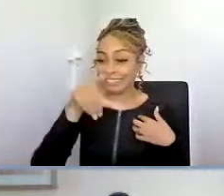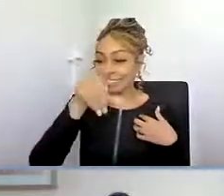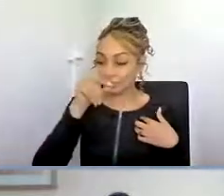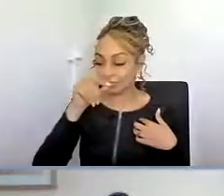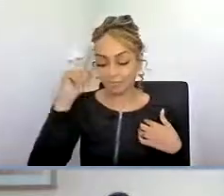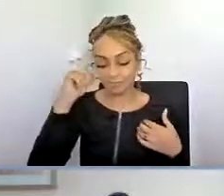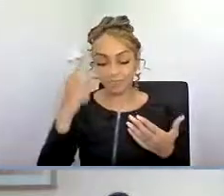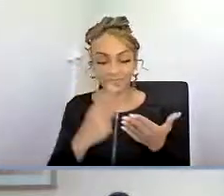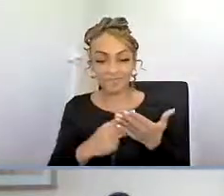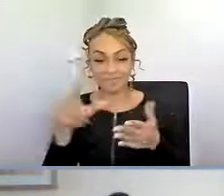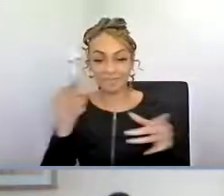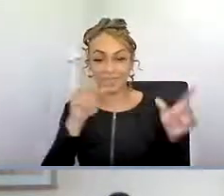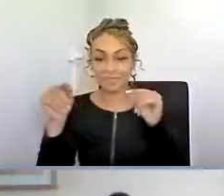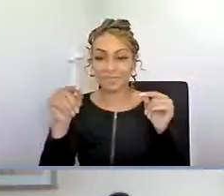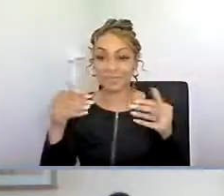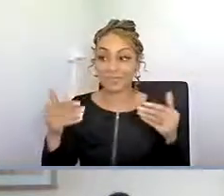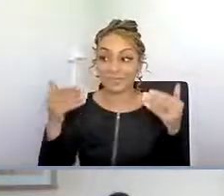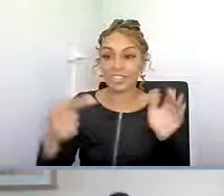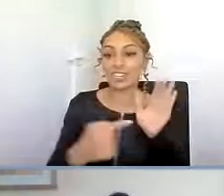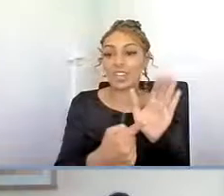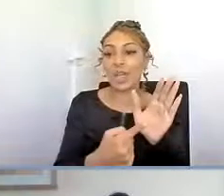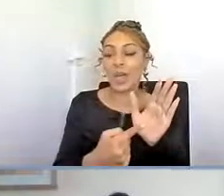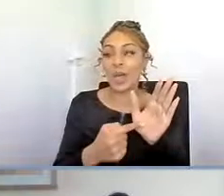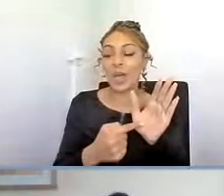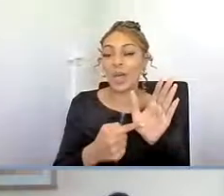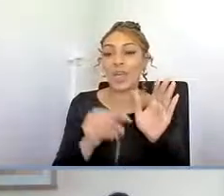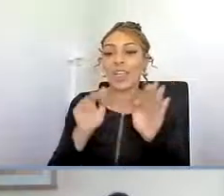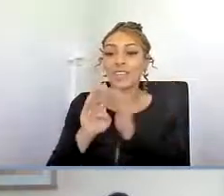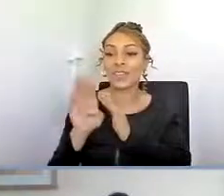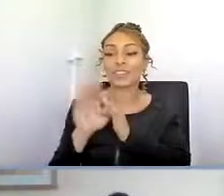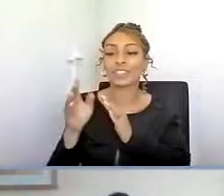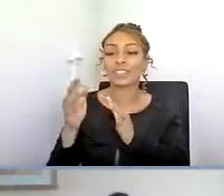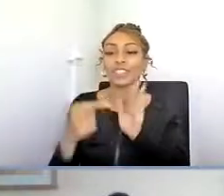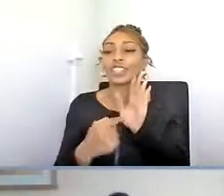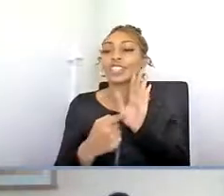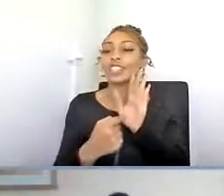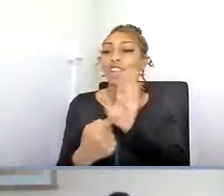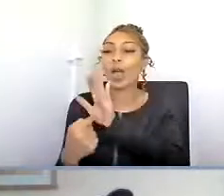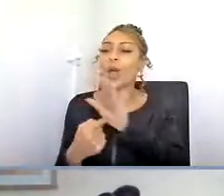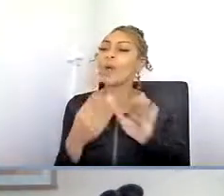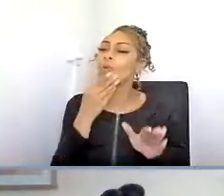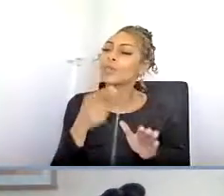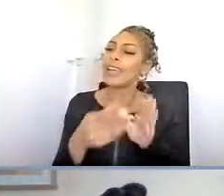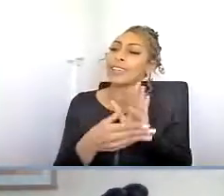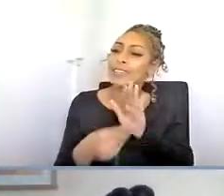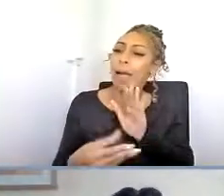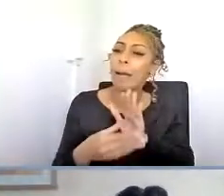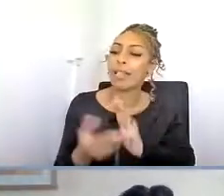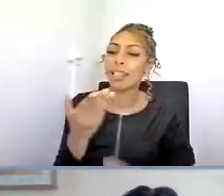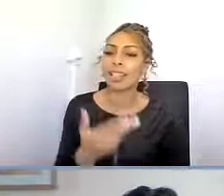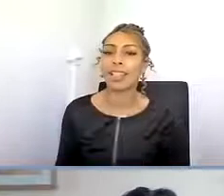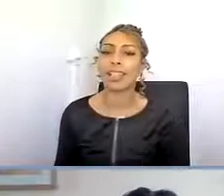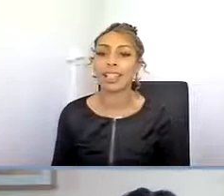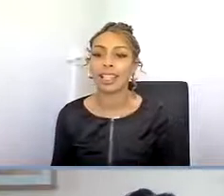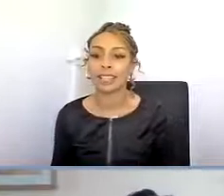be included in the forthcoming show. I wanted to just use this as an example, so slightly going back to